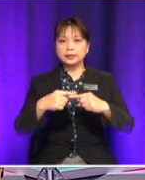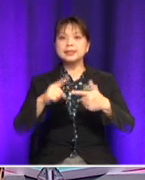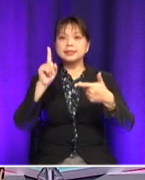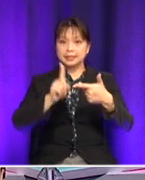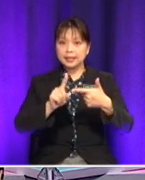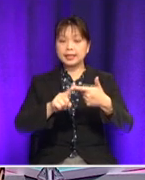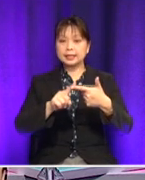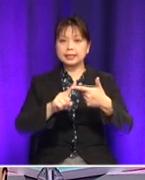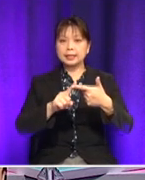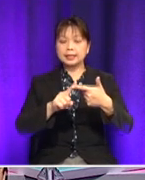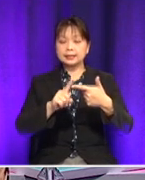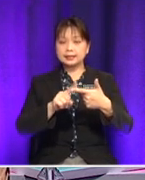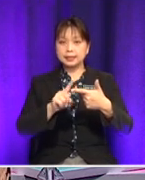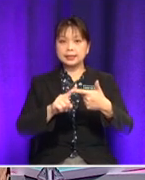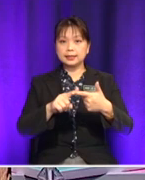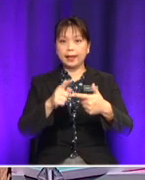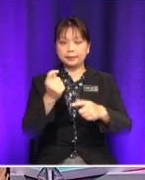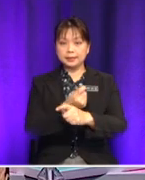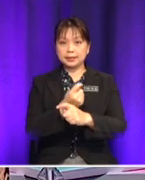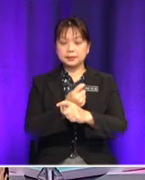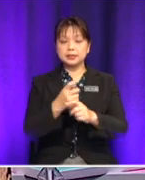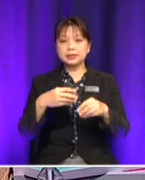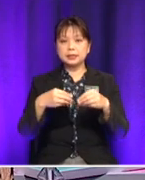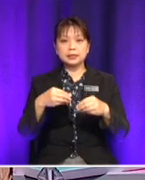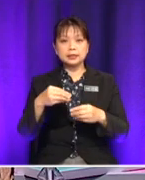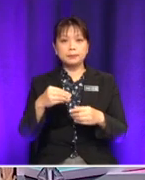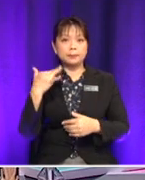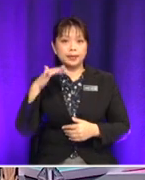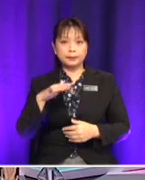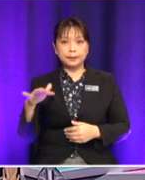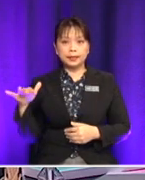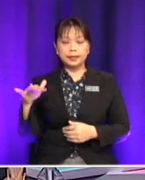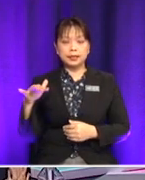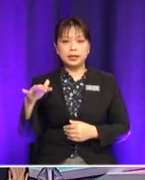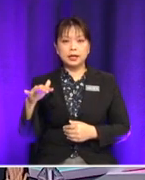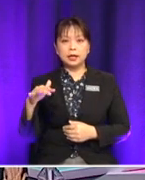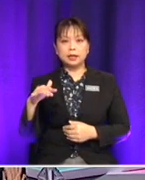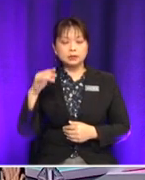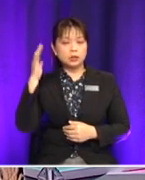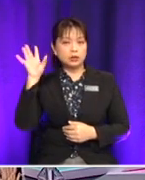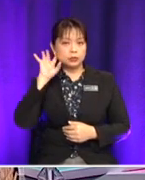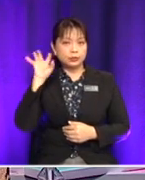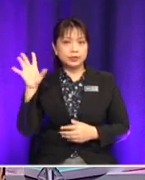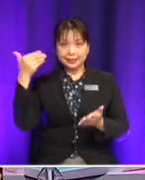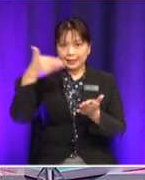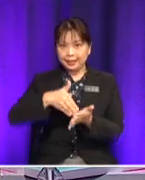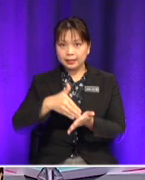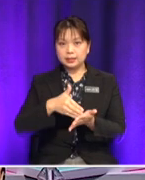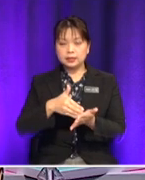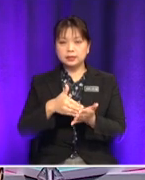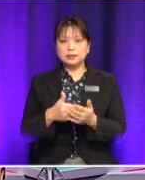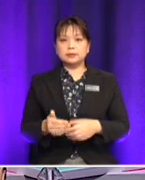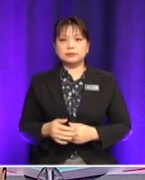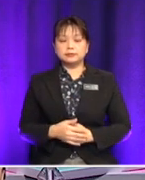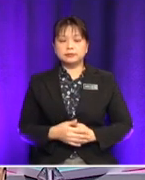need to make up your mind and tick the answers that you heard. Remember mm-hmm. the steps that I mentioned? Yes. So these are the